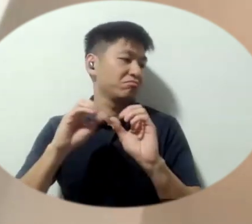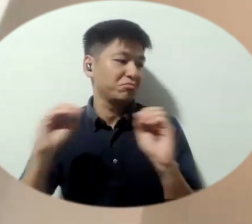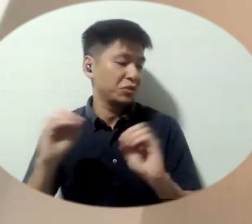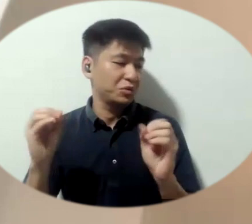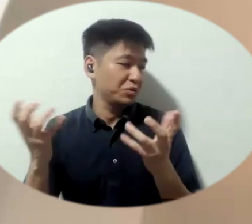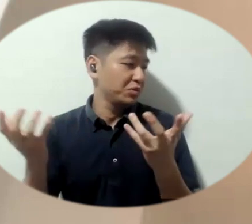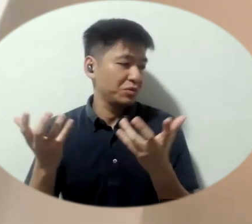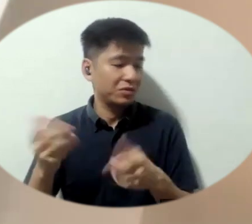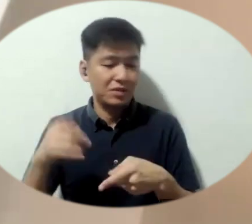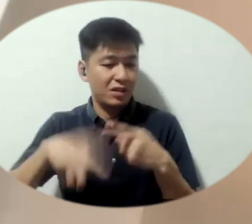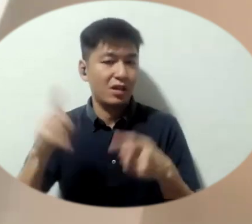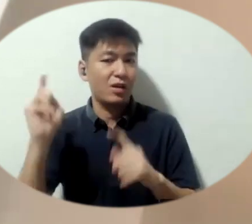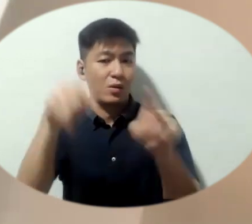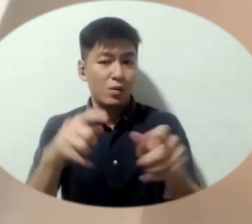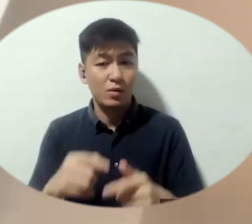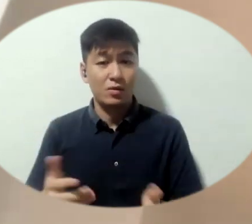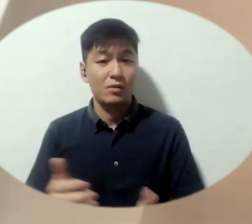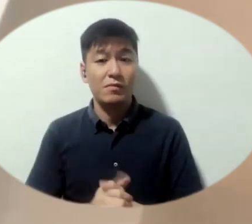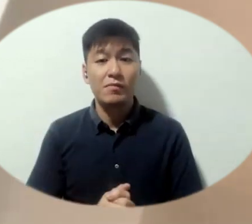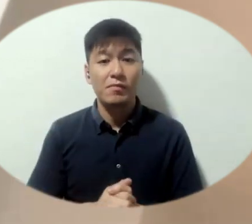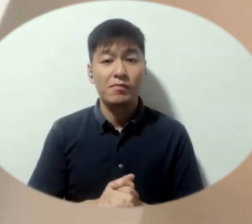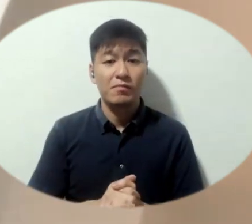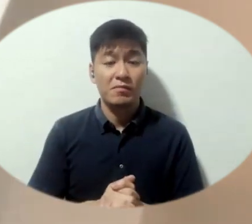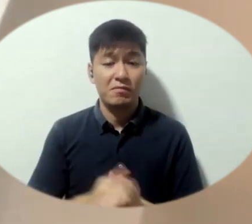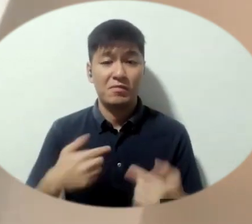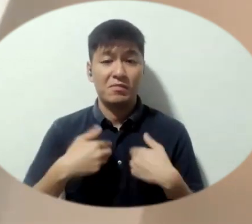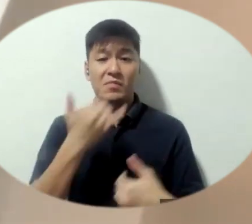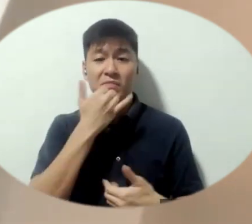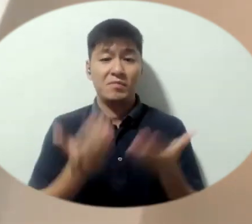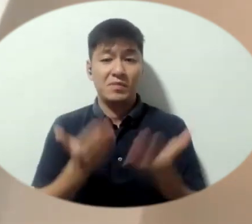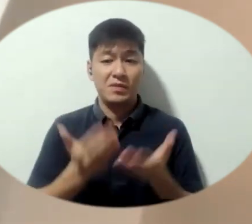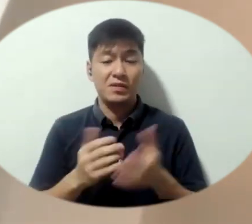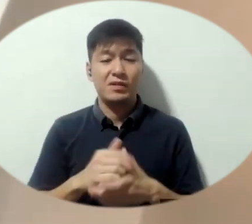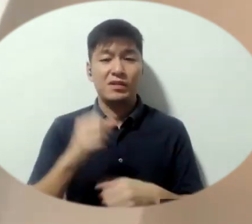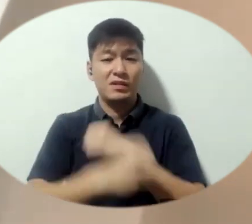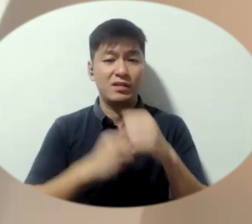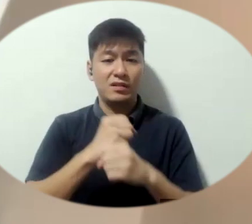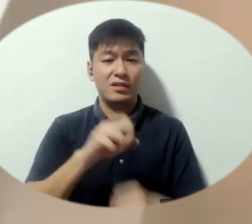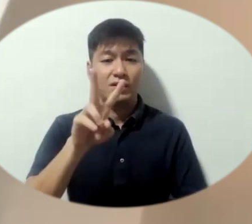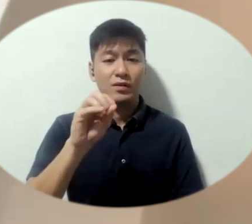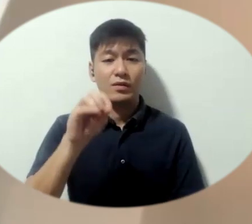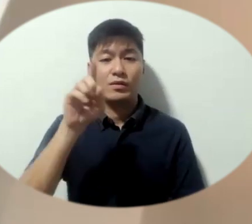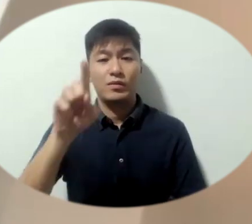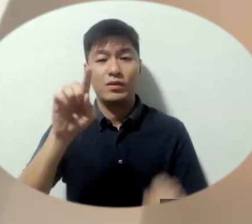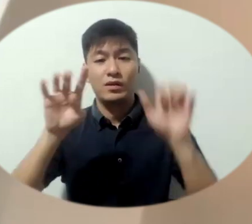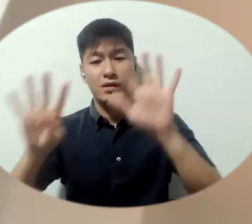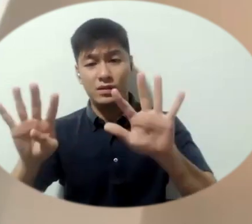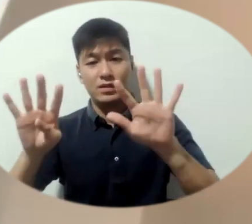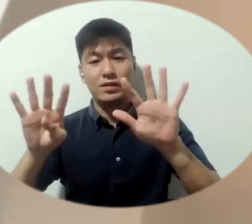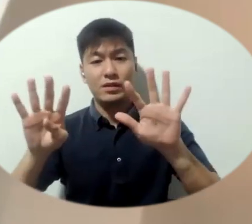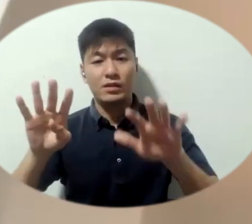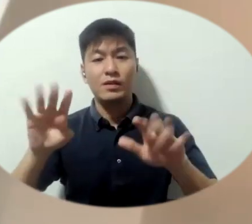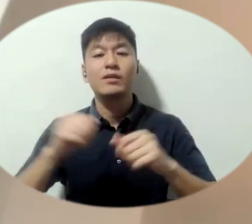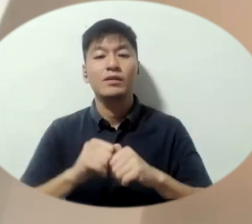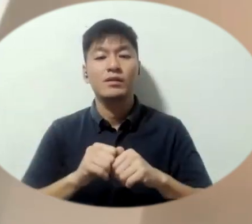was wrong. It happens that I was wrong. So in 2019, as an Atlantic Fellow for Equity in Brain Health at the Global Brain Health Institute